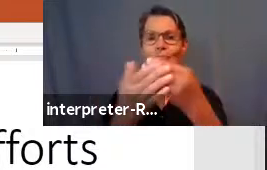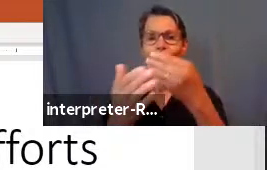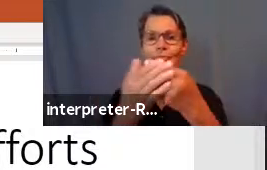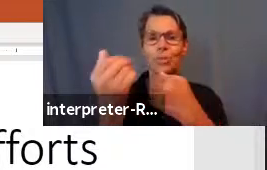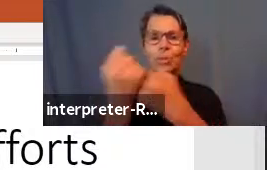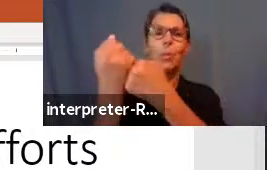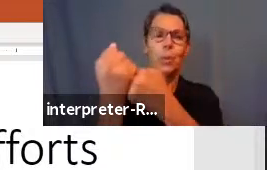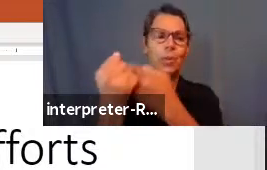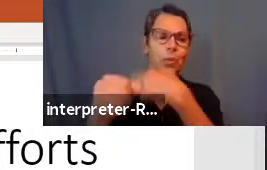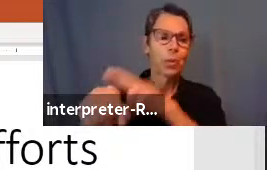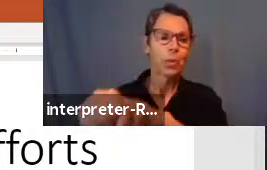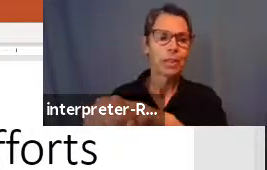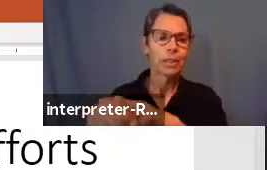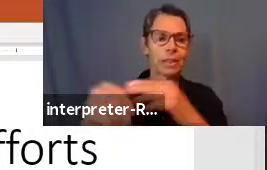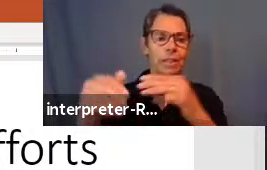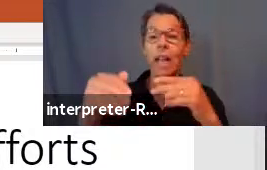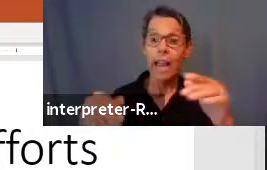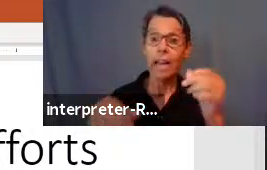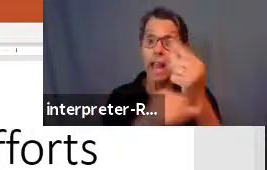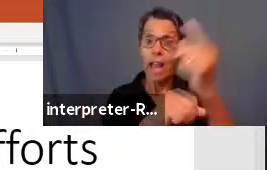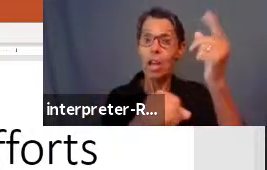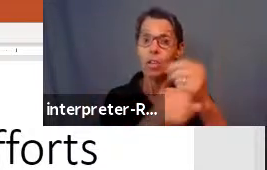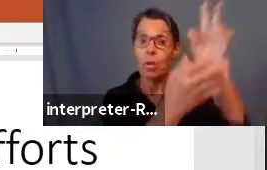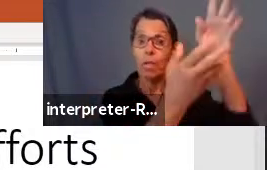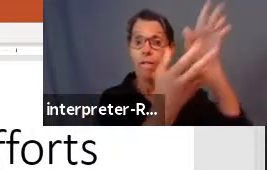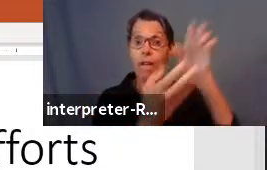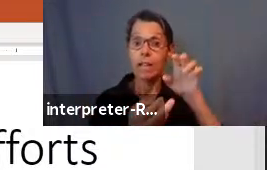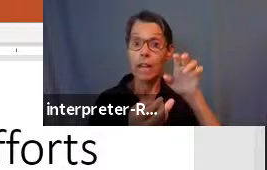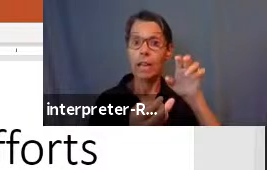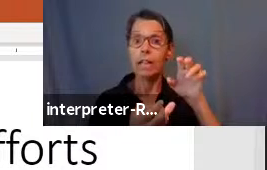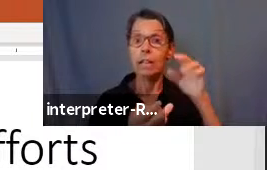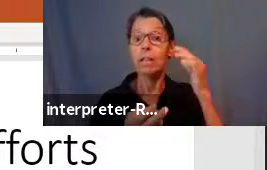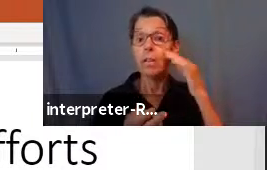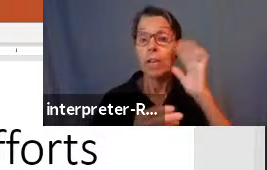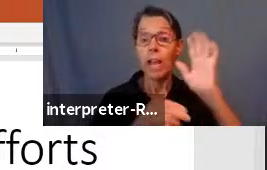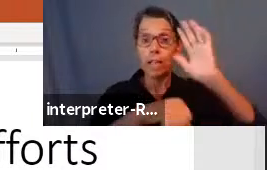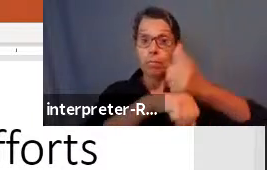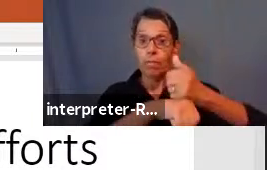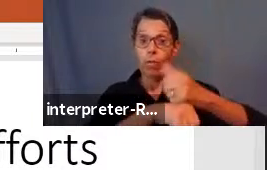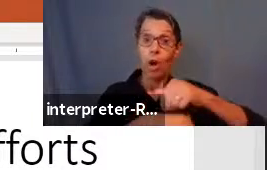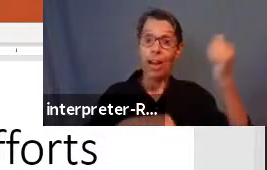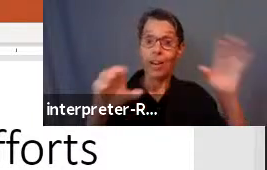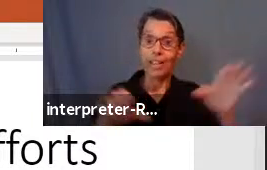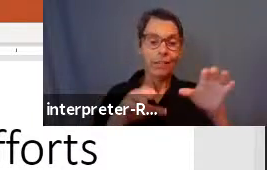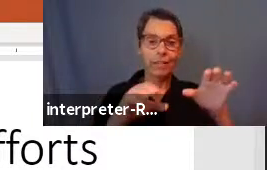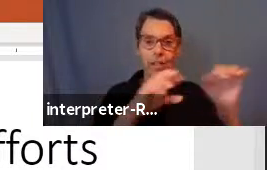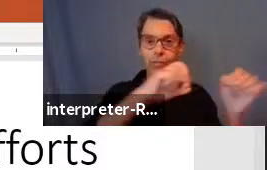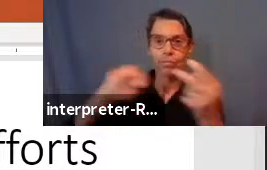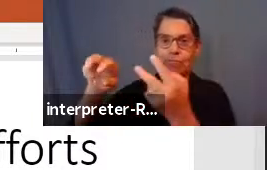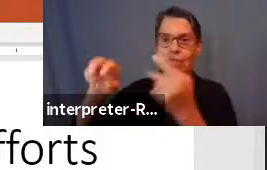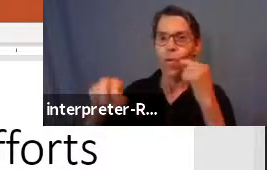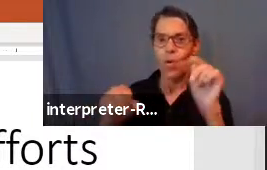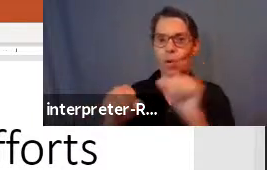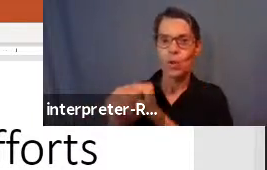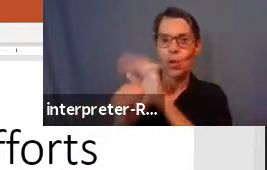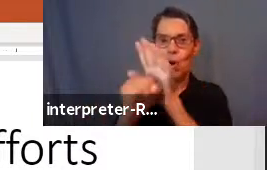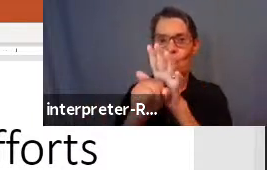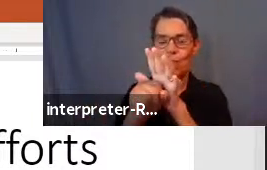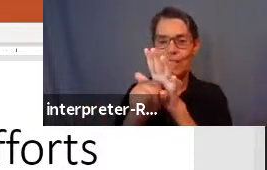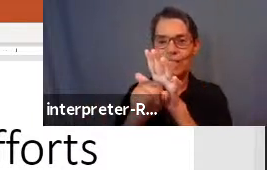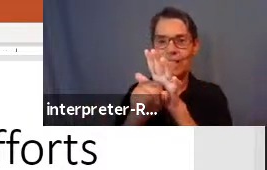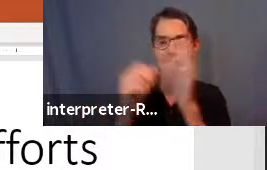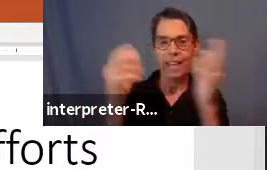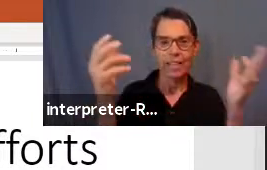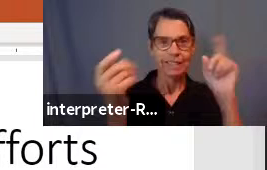And of course, we use our annual funding that was originally arranged for other activities. We've pushed it over into COVID and realigned our program